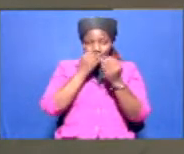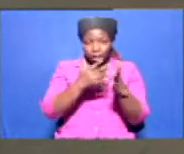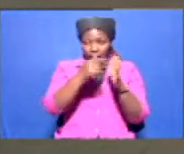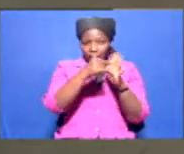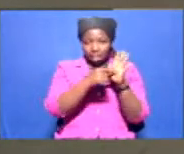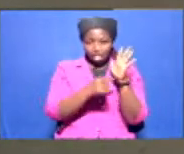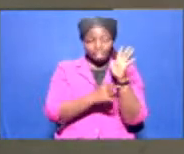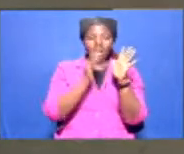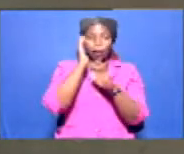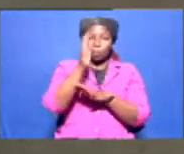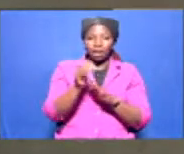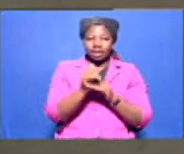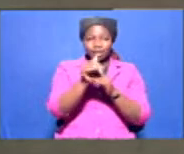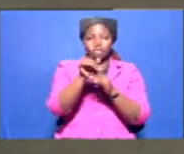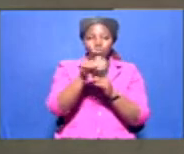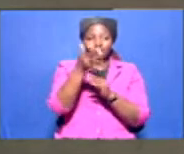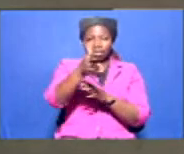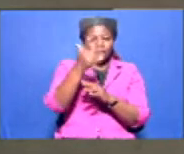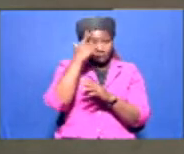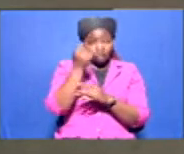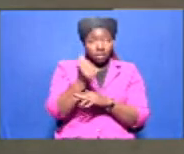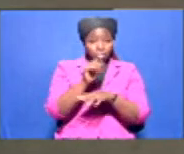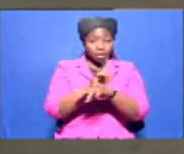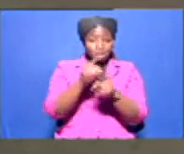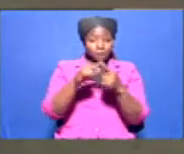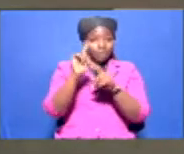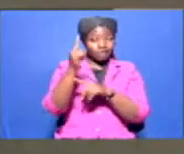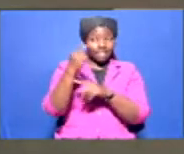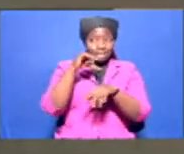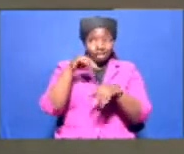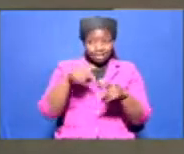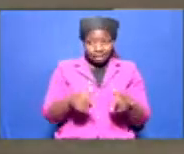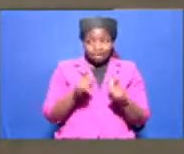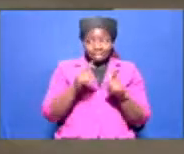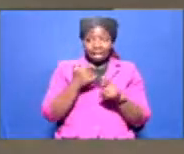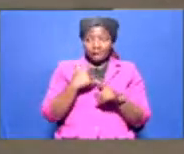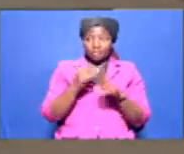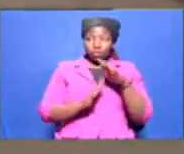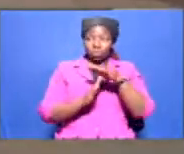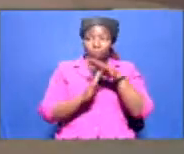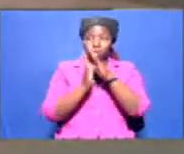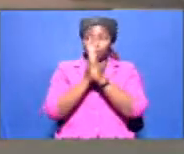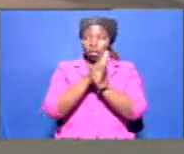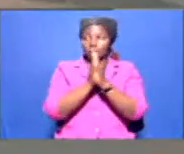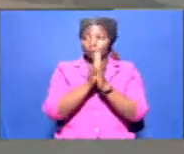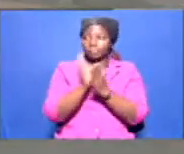be taking you there for a few minutes. But first, let's have the highlights.